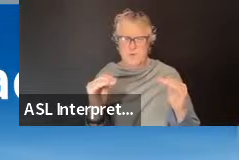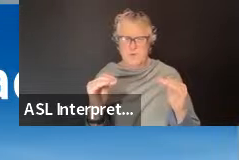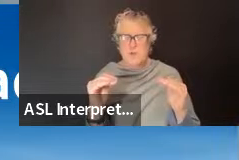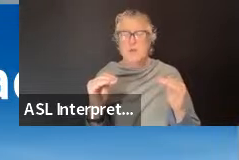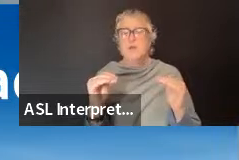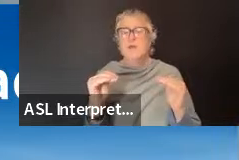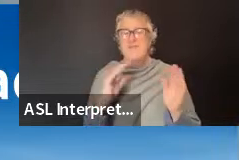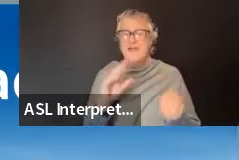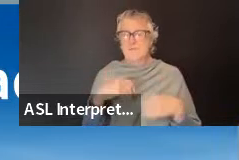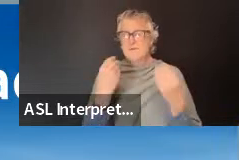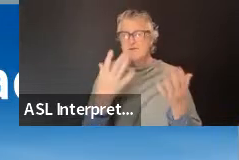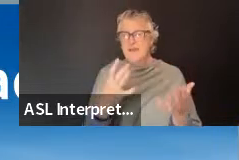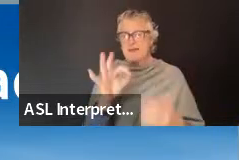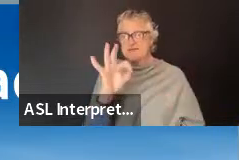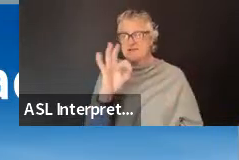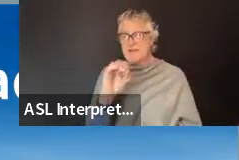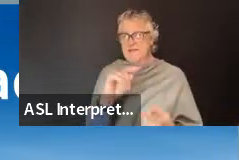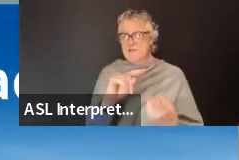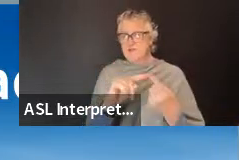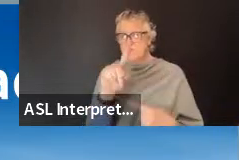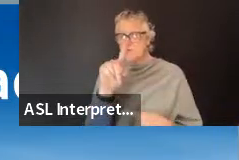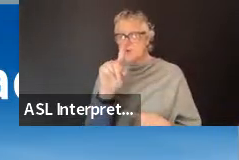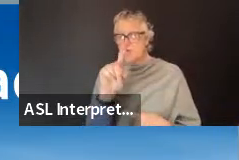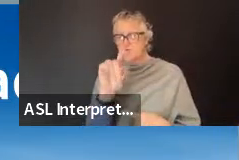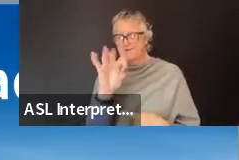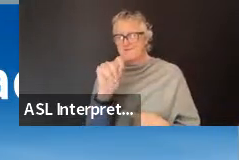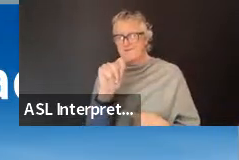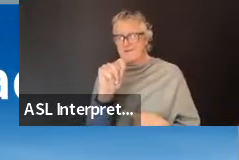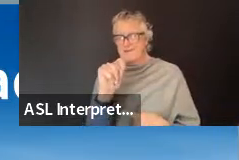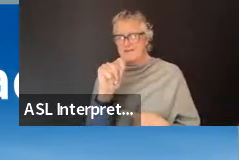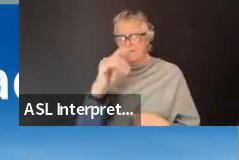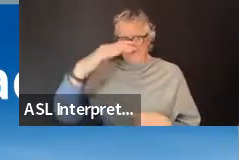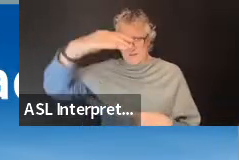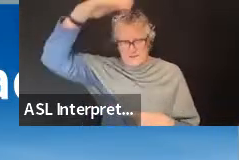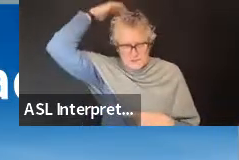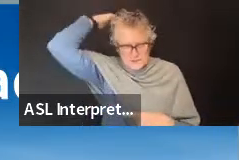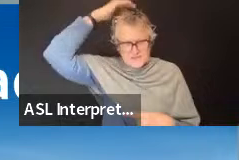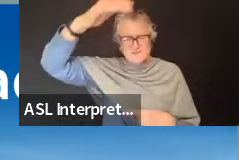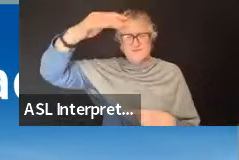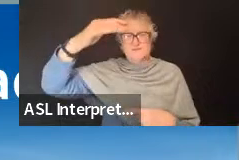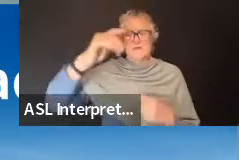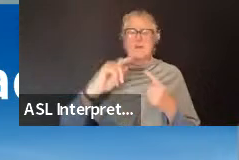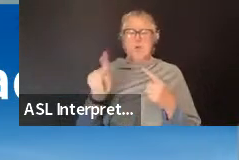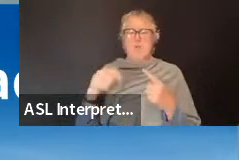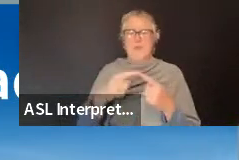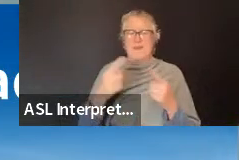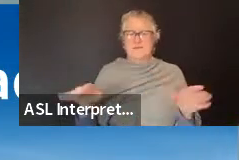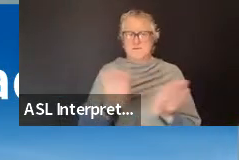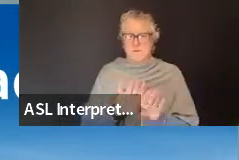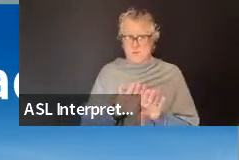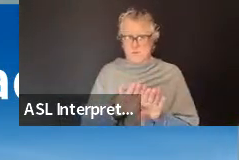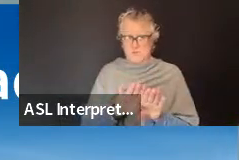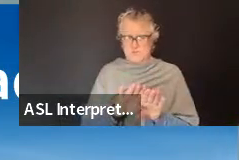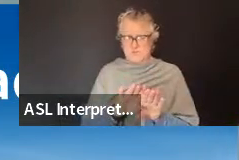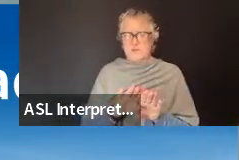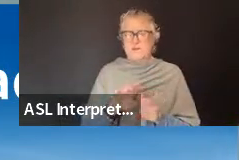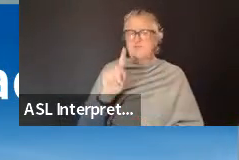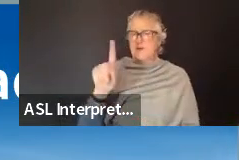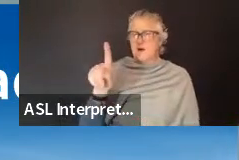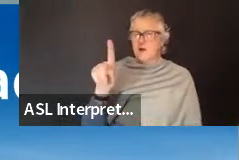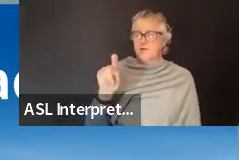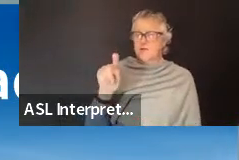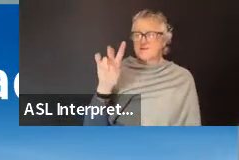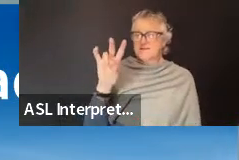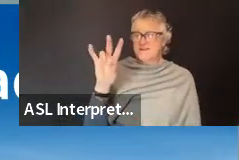between 90 and 100 feet, but when in the closed position, but 178 feet in the open